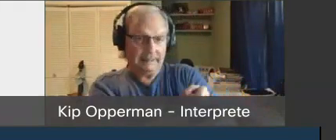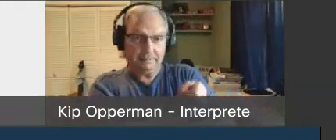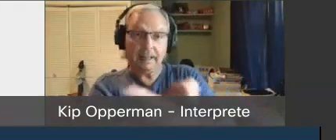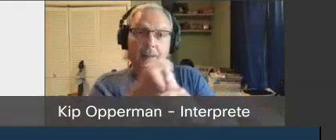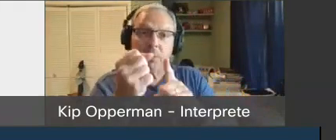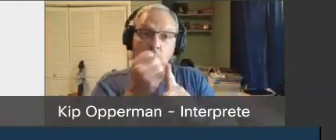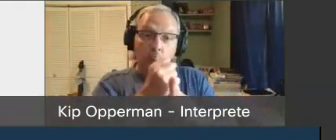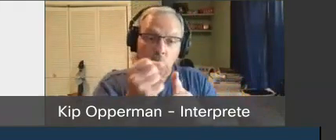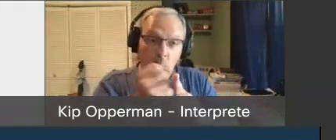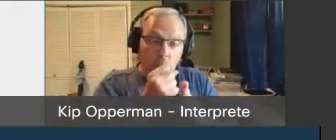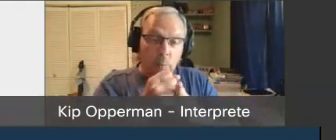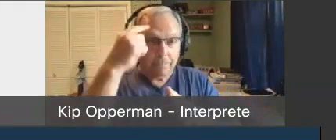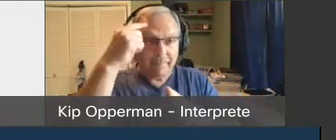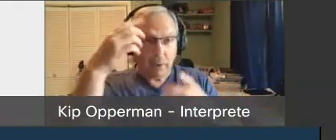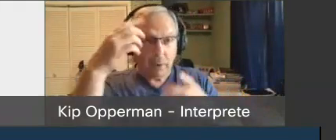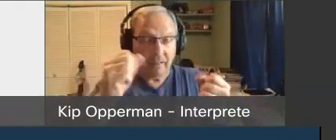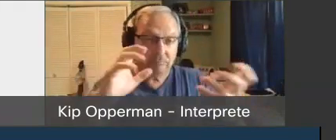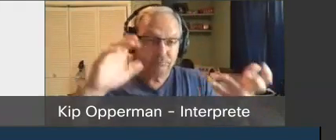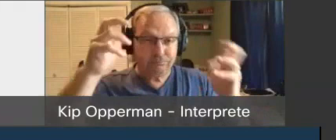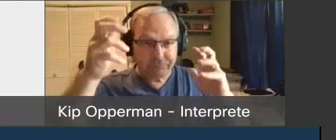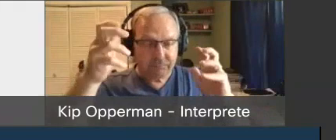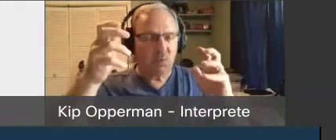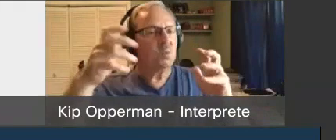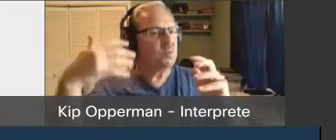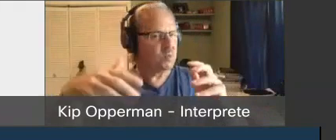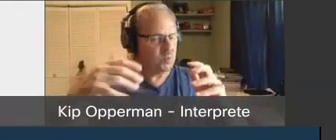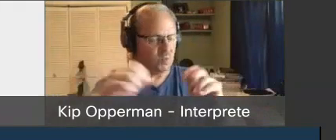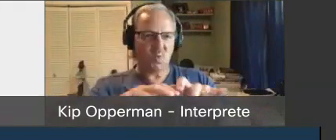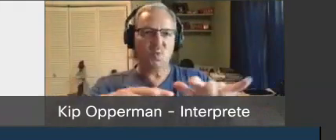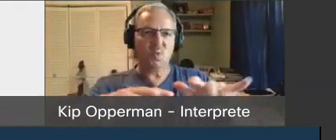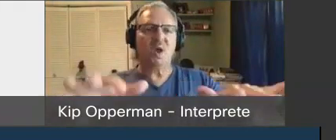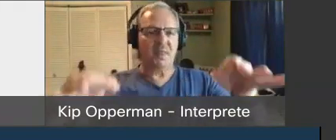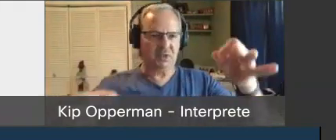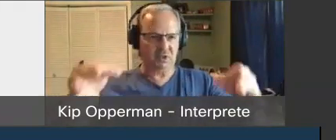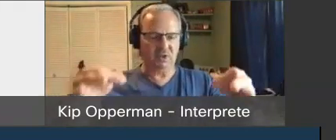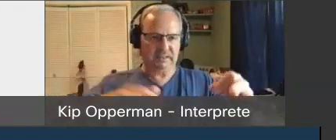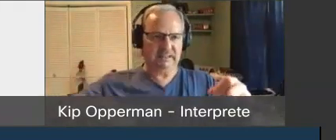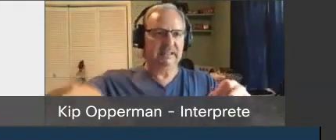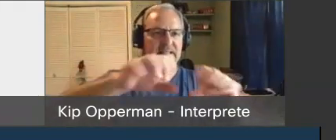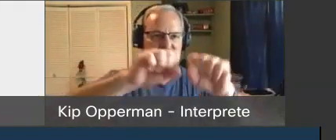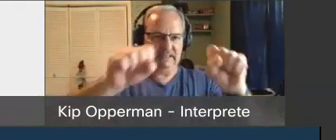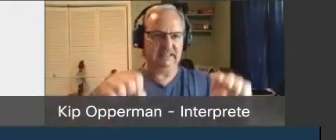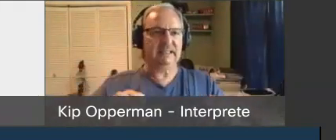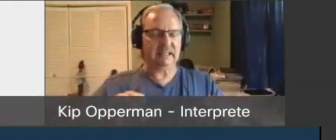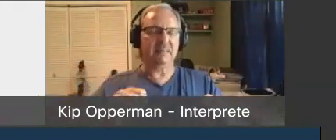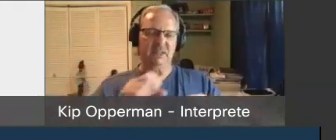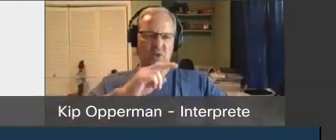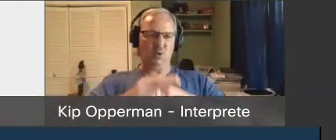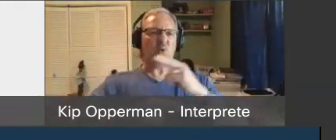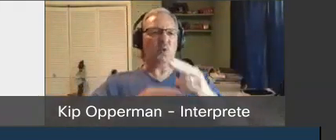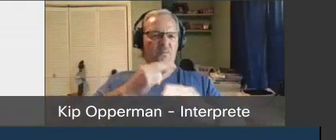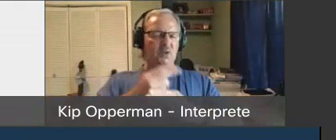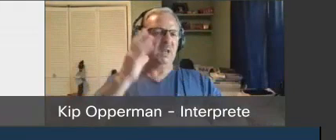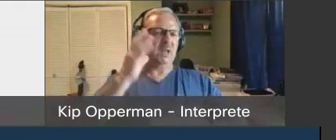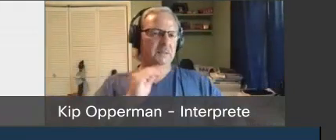disorders, especially those involved with the criminal justice system, is so high as to be considered an almost universal experience.